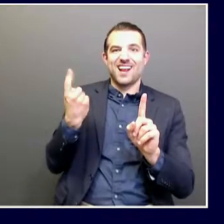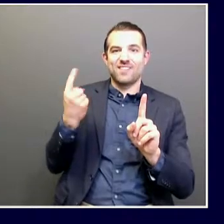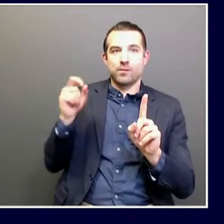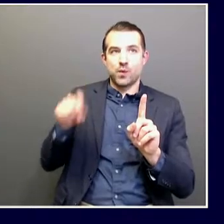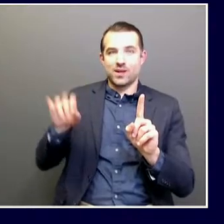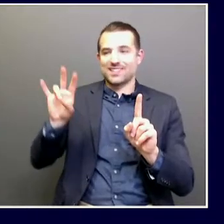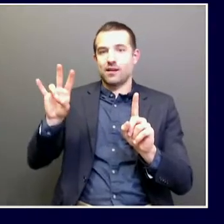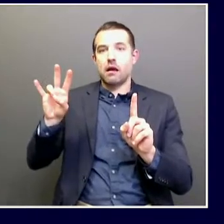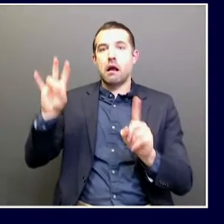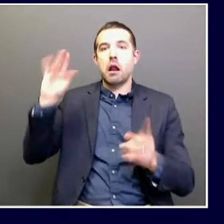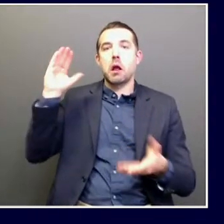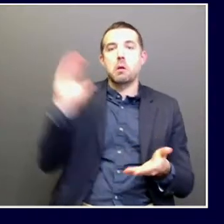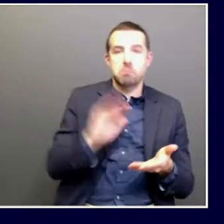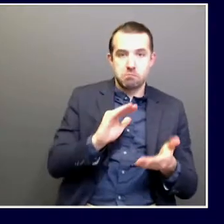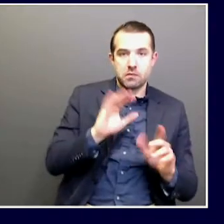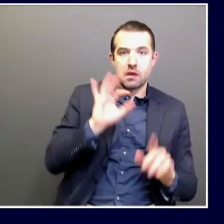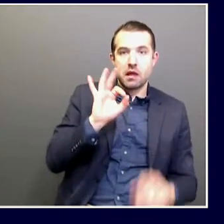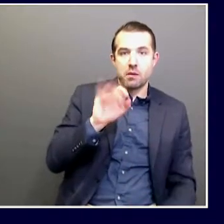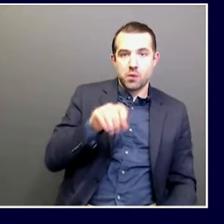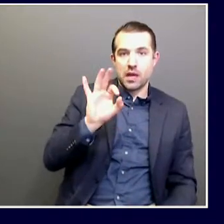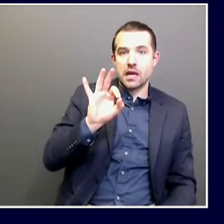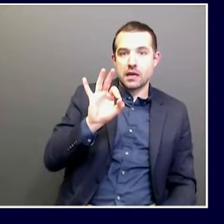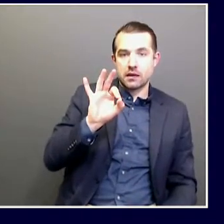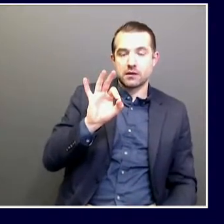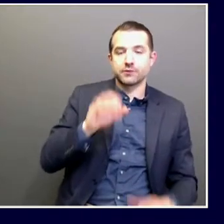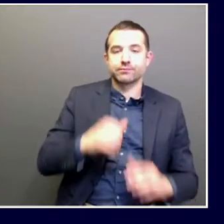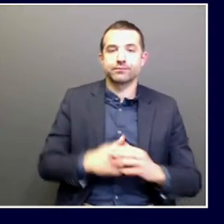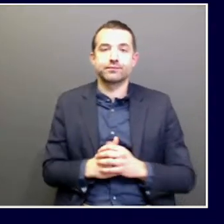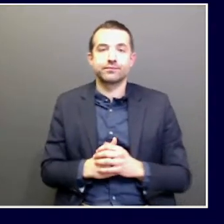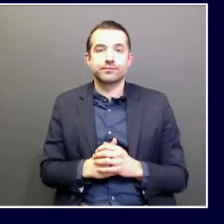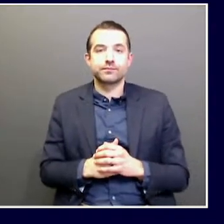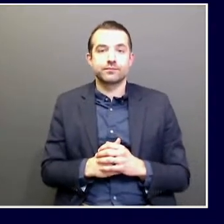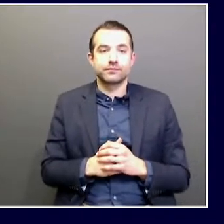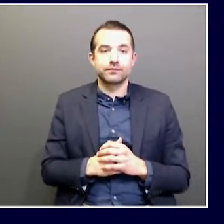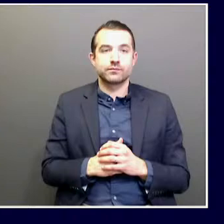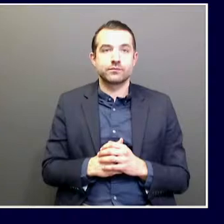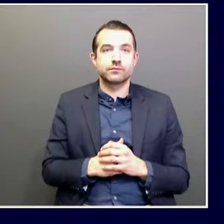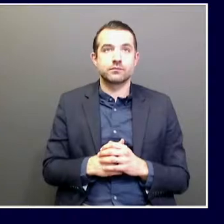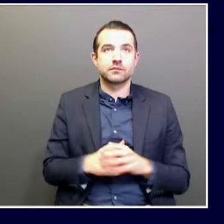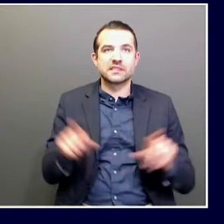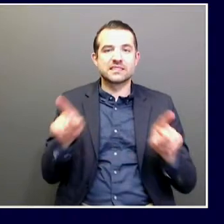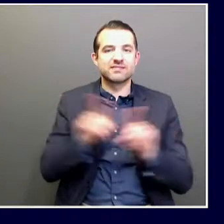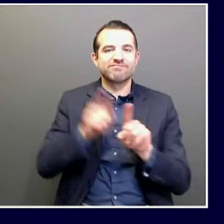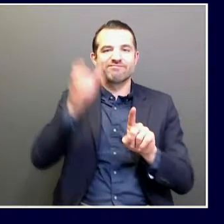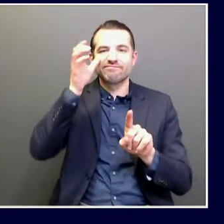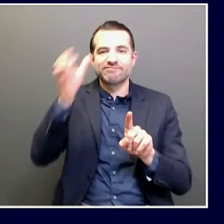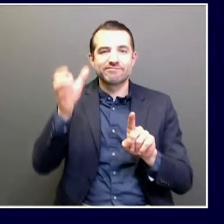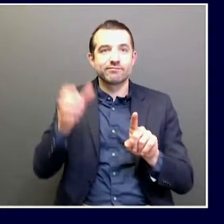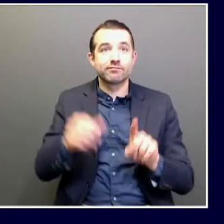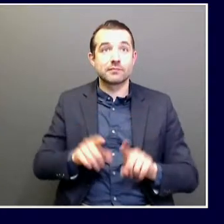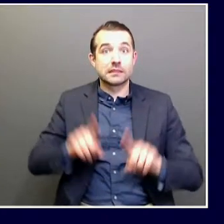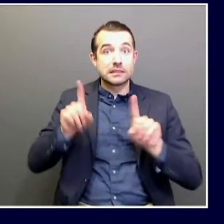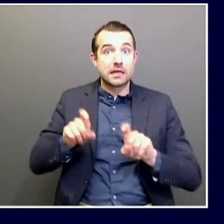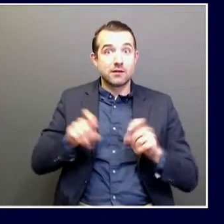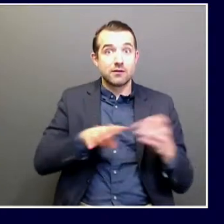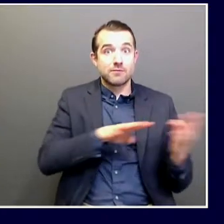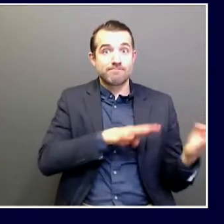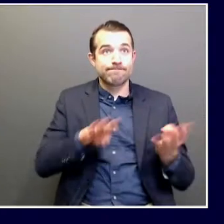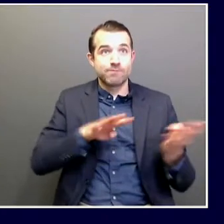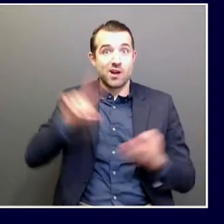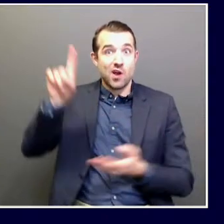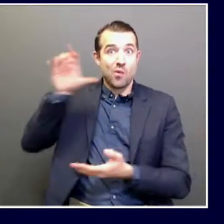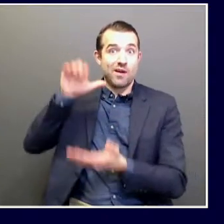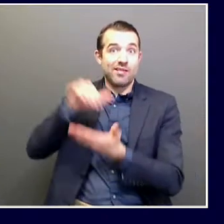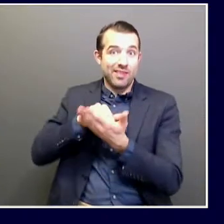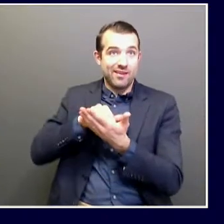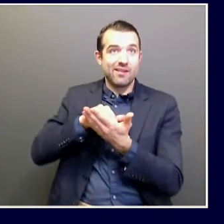9.9%. Similarly, 2 weeks ago, the testing volume in Maine was 495